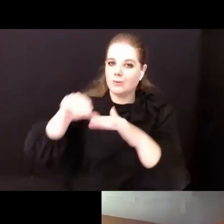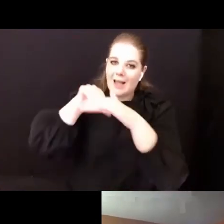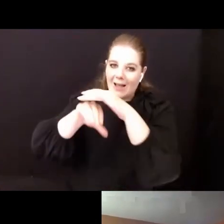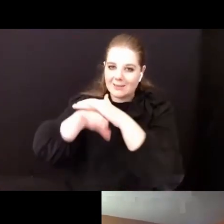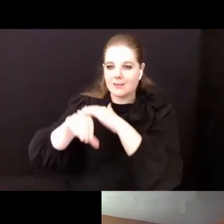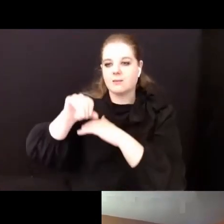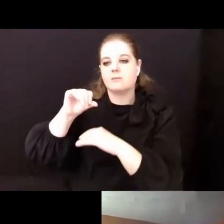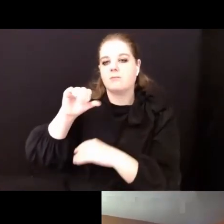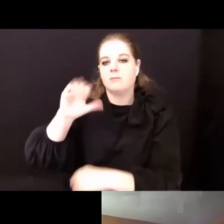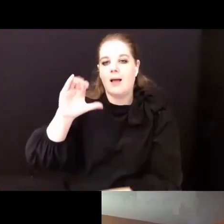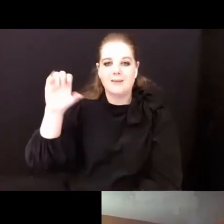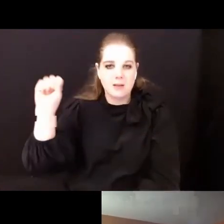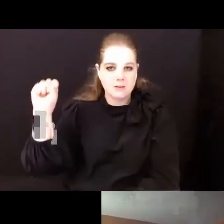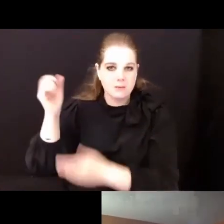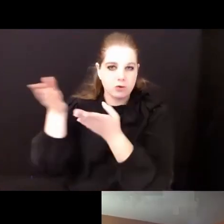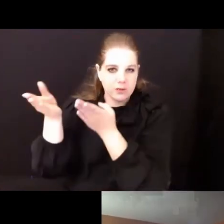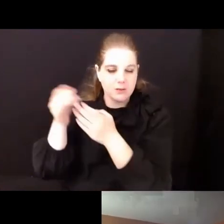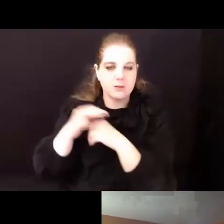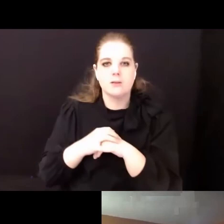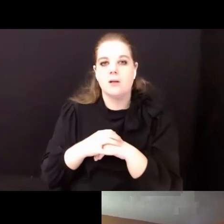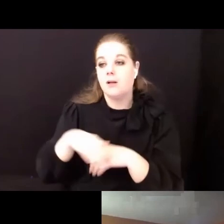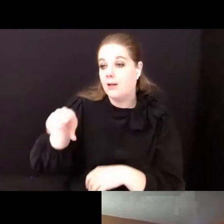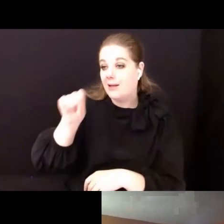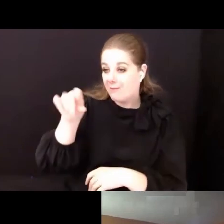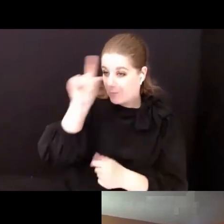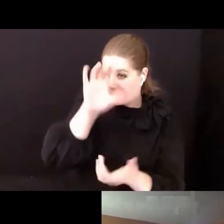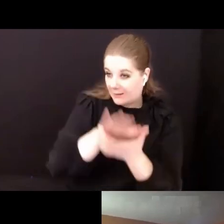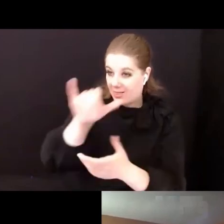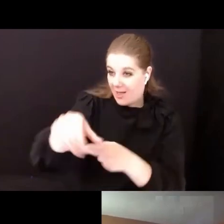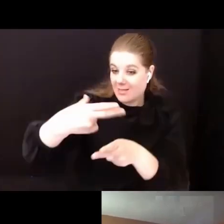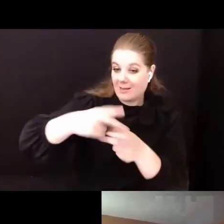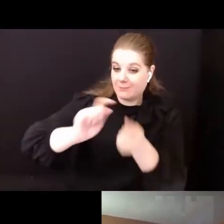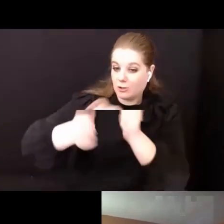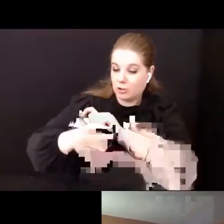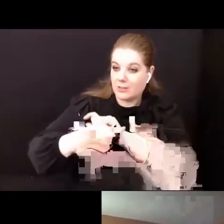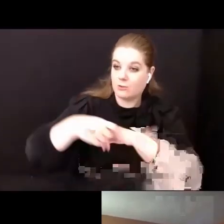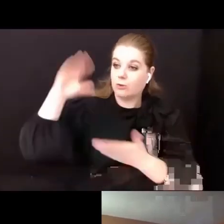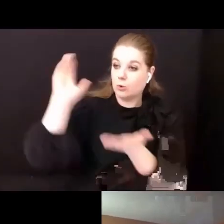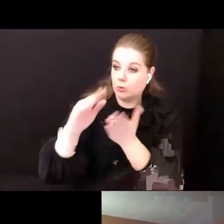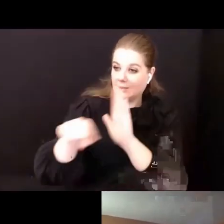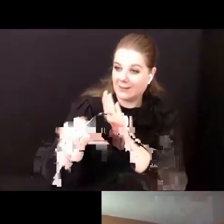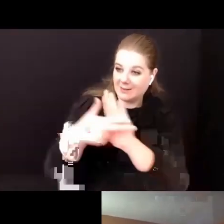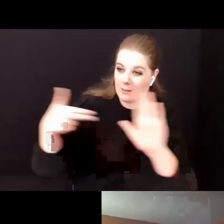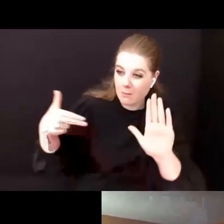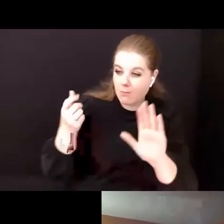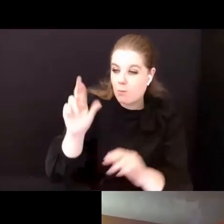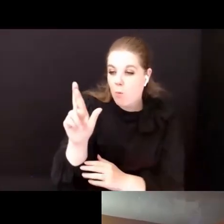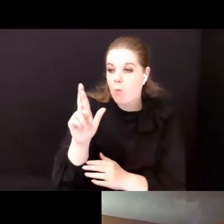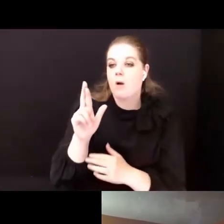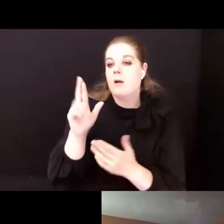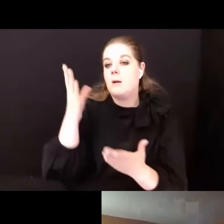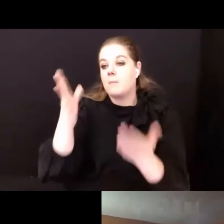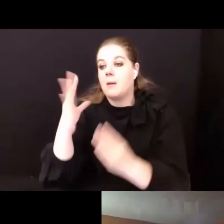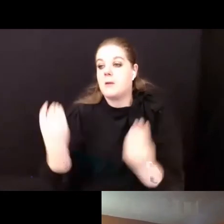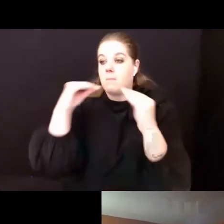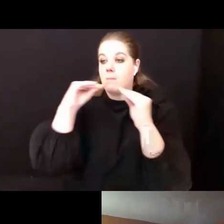Services, and whether you believe that the name change has reduced stigma or led to increased number